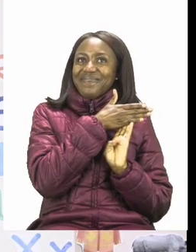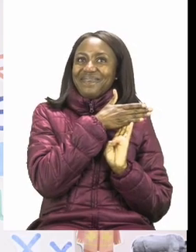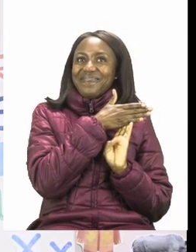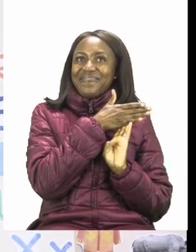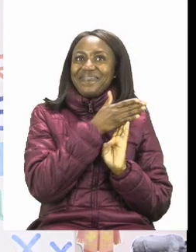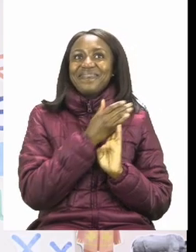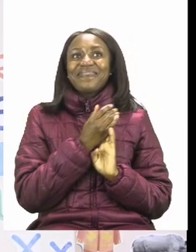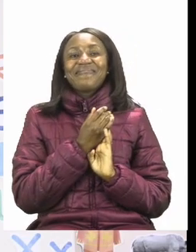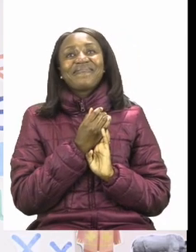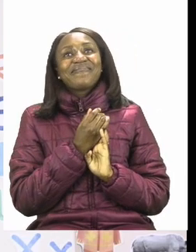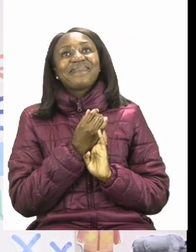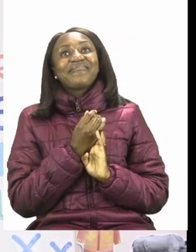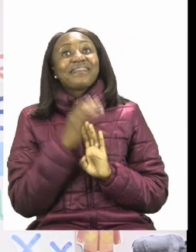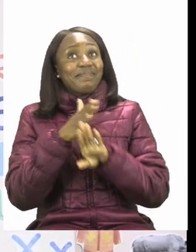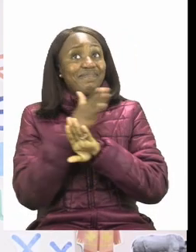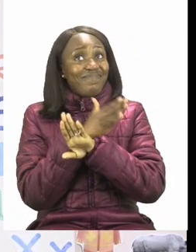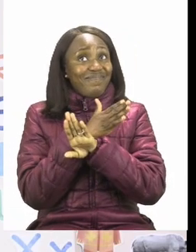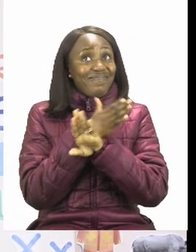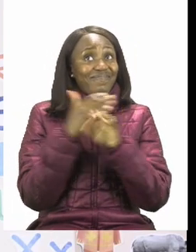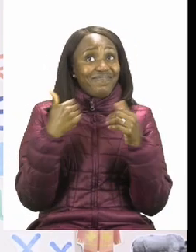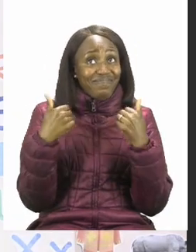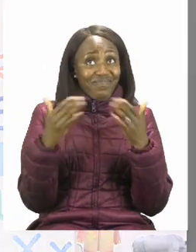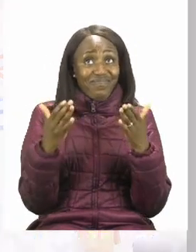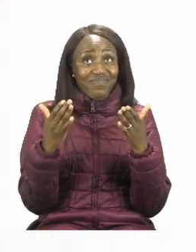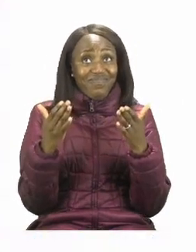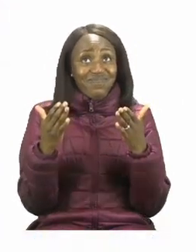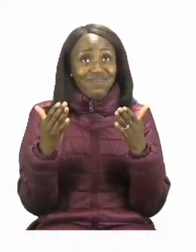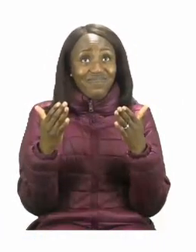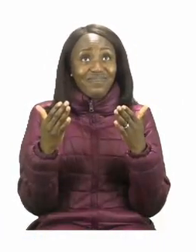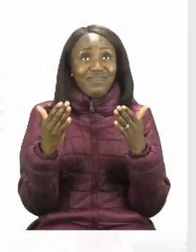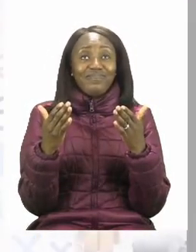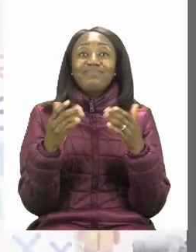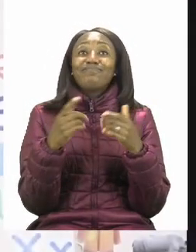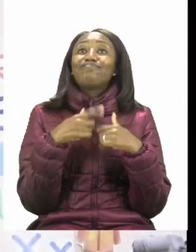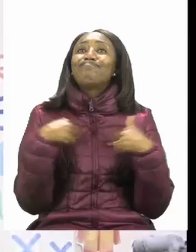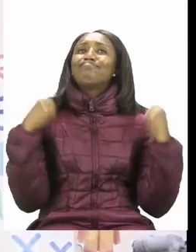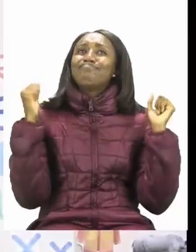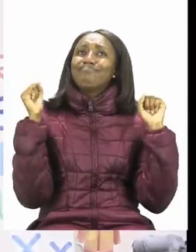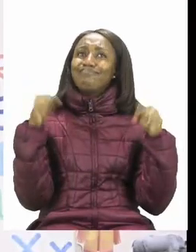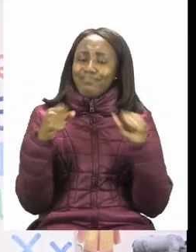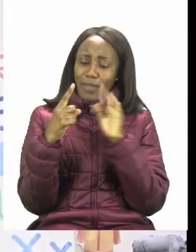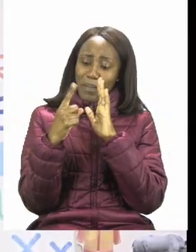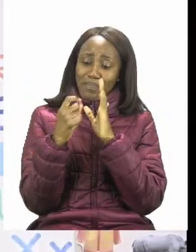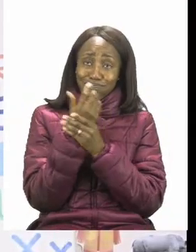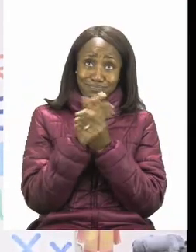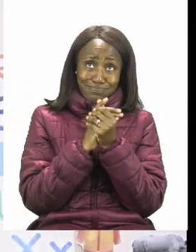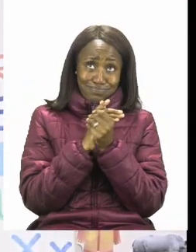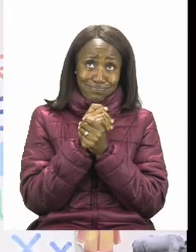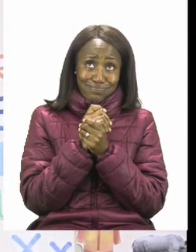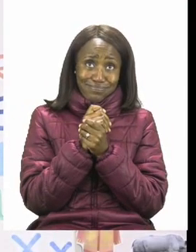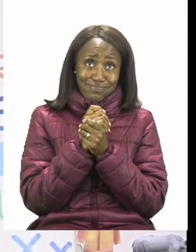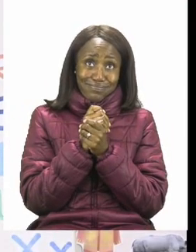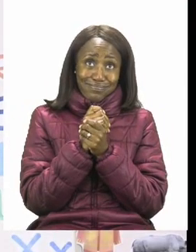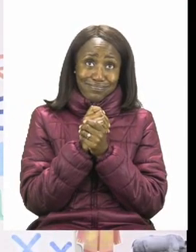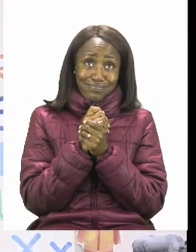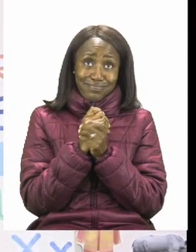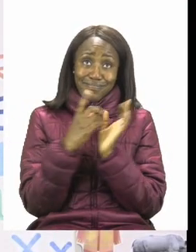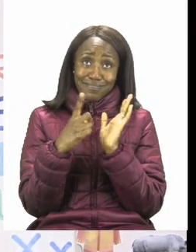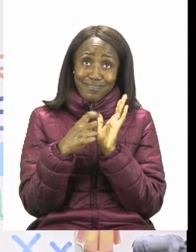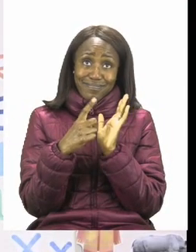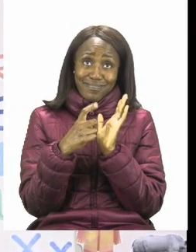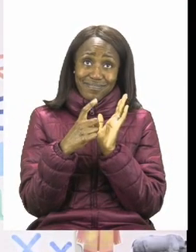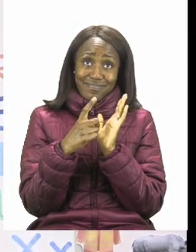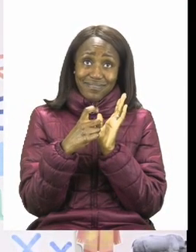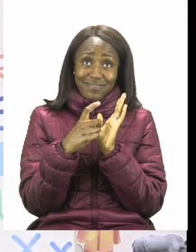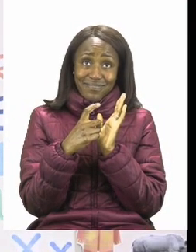safe. And before we get into any lessons, boys and girls, we know that we need to sanitize. So let us take our